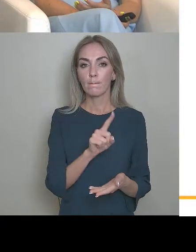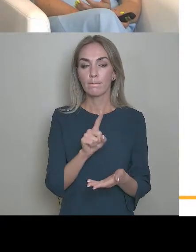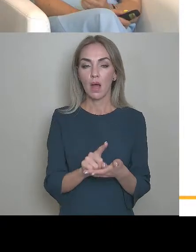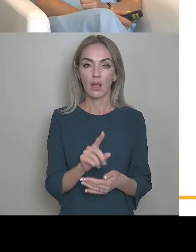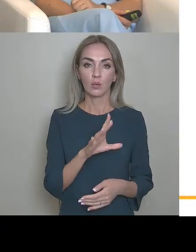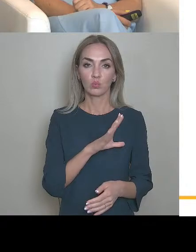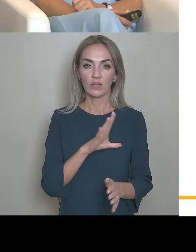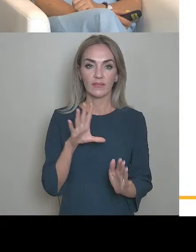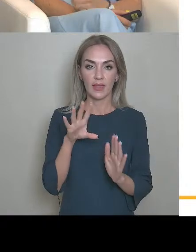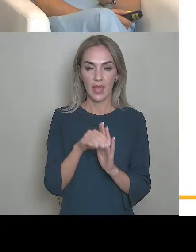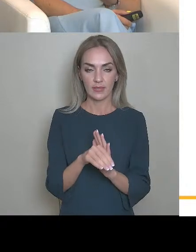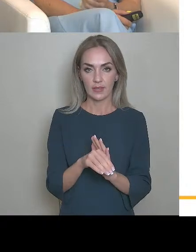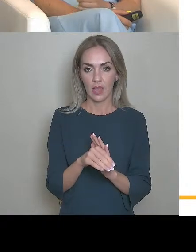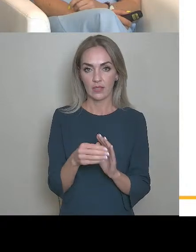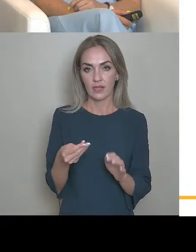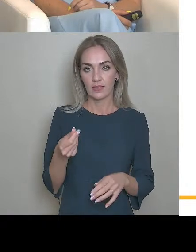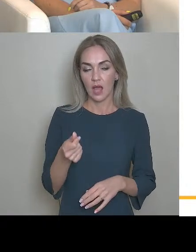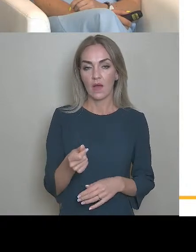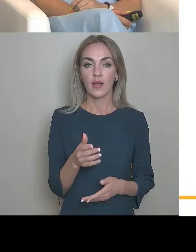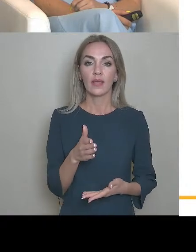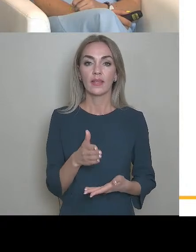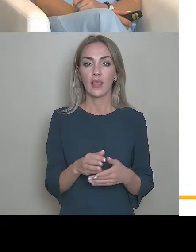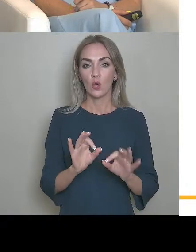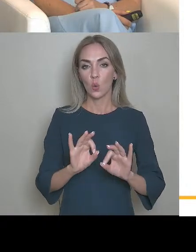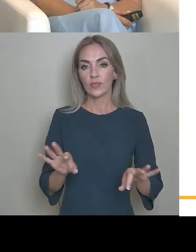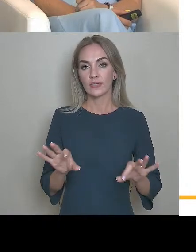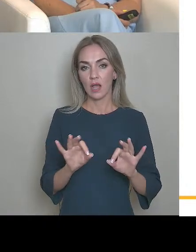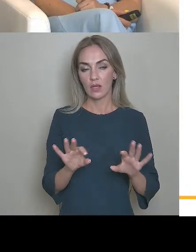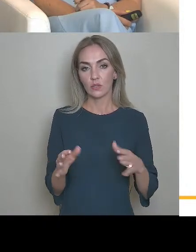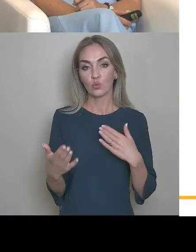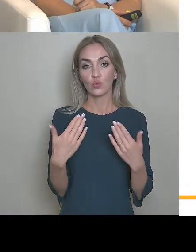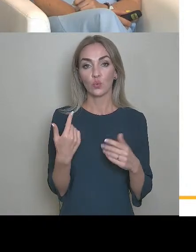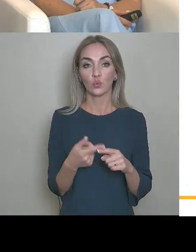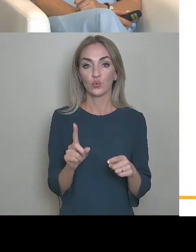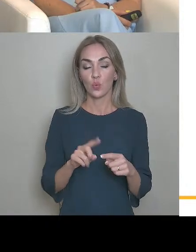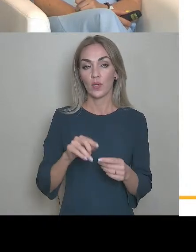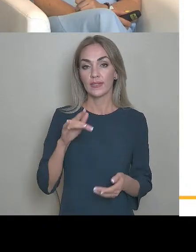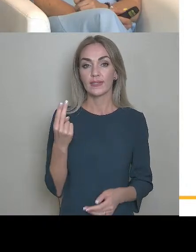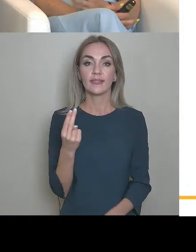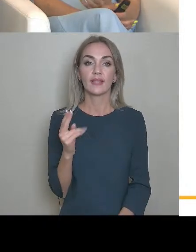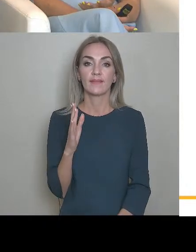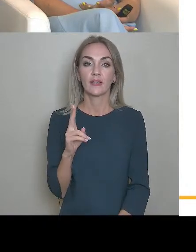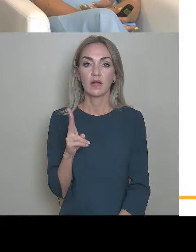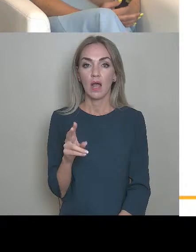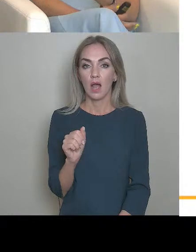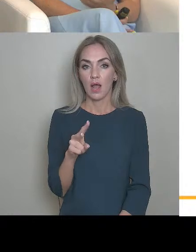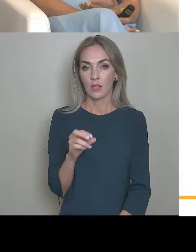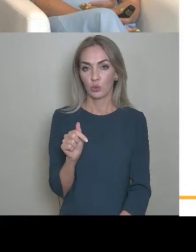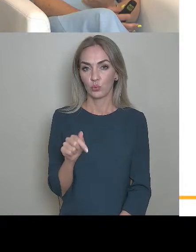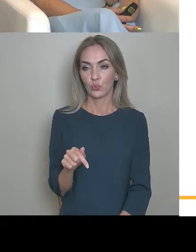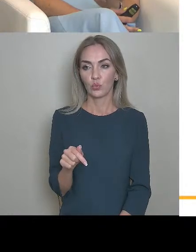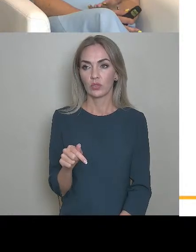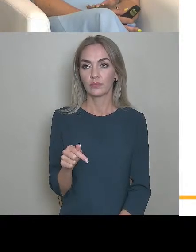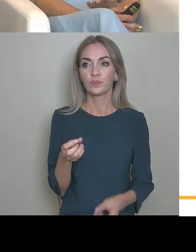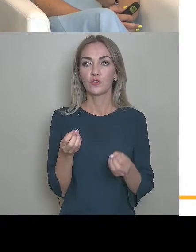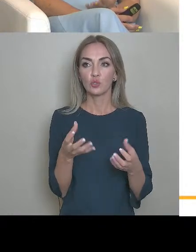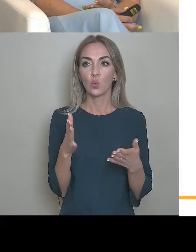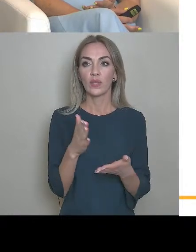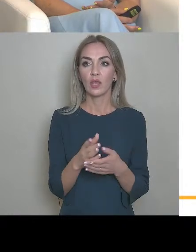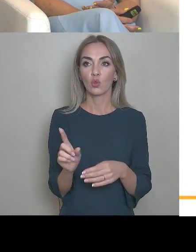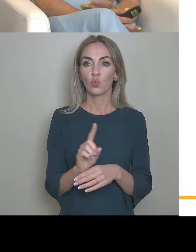and how this deposit should be paid. And there is an interpretation of the